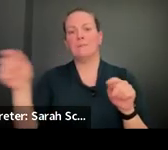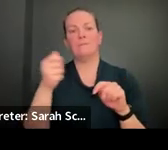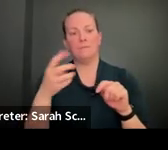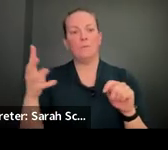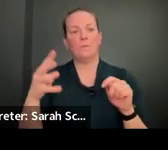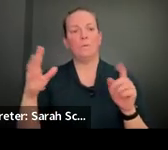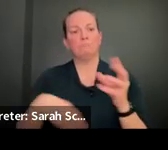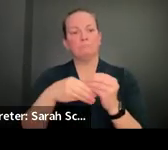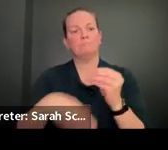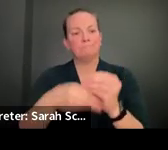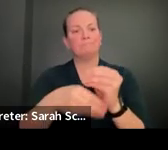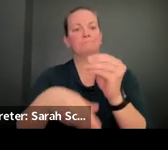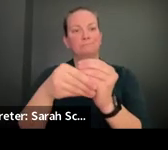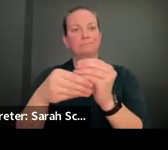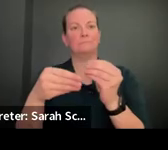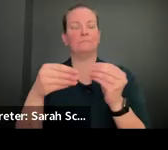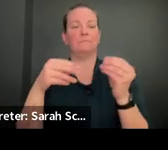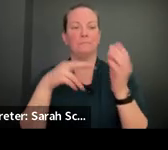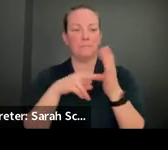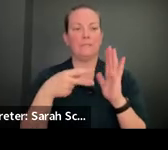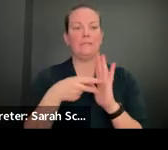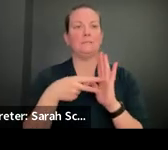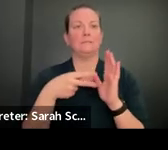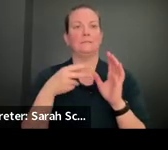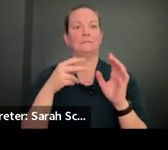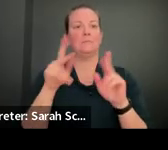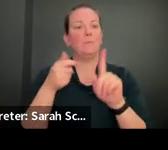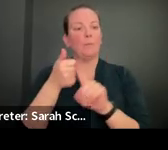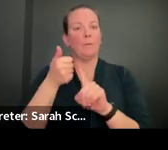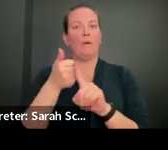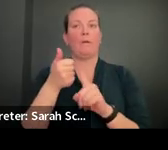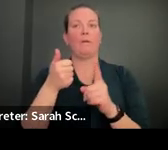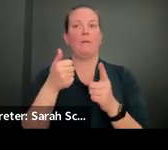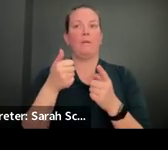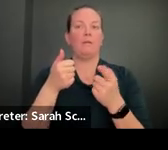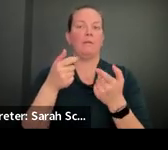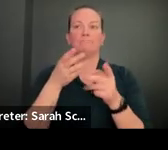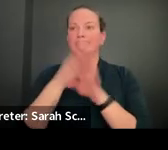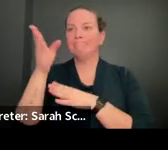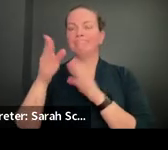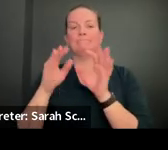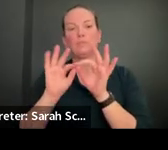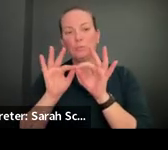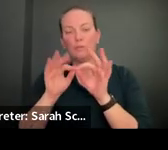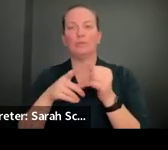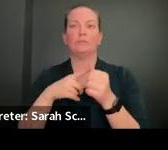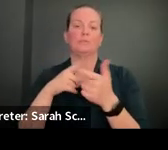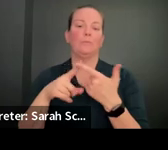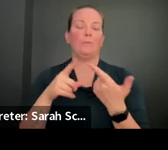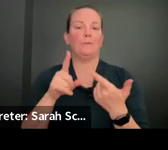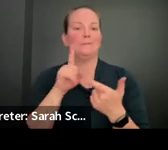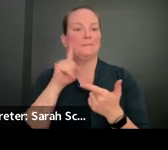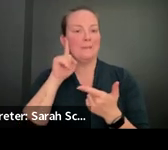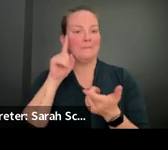it means that people who are becoming interpreters or deaf students who